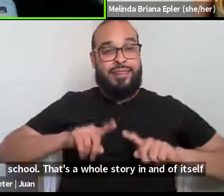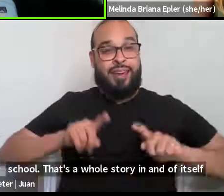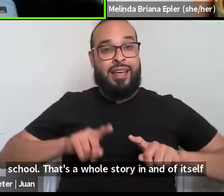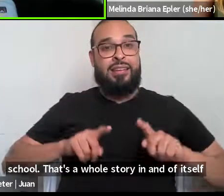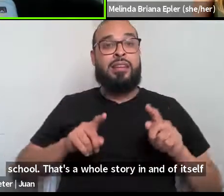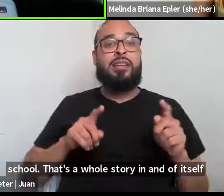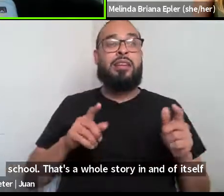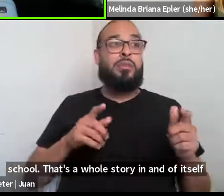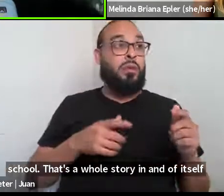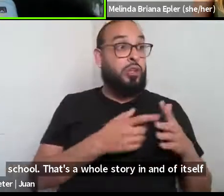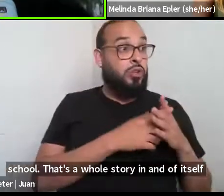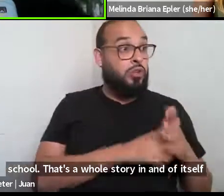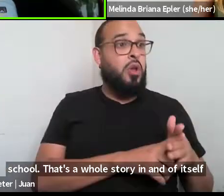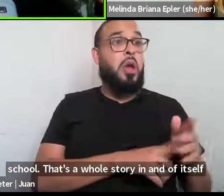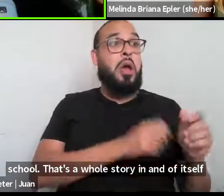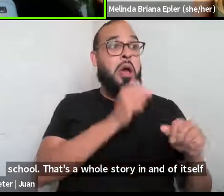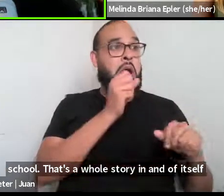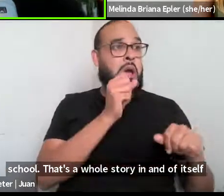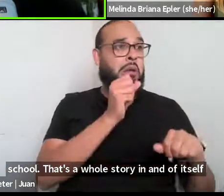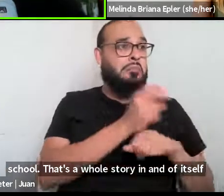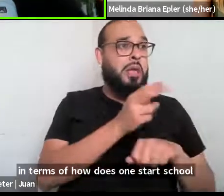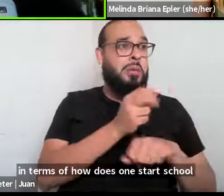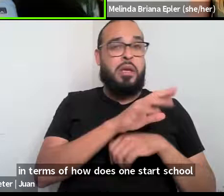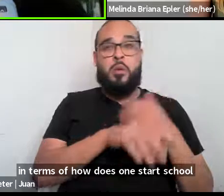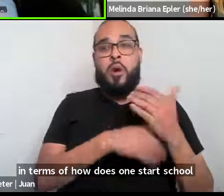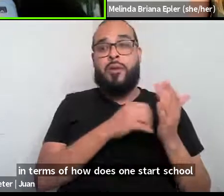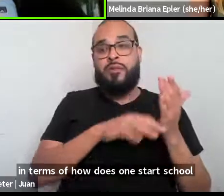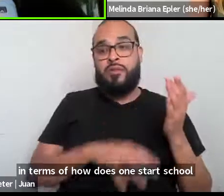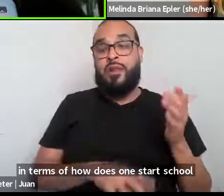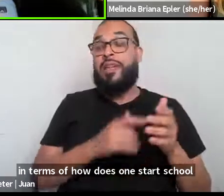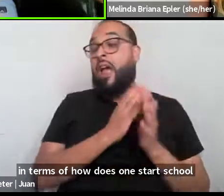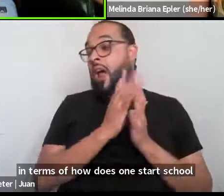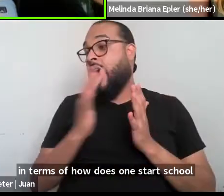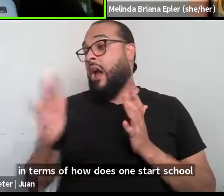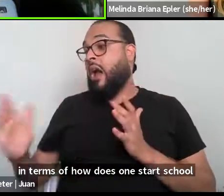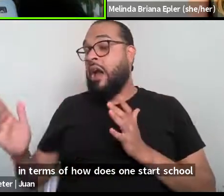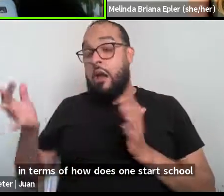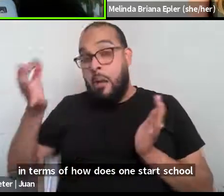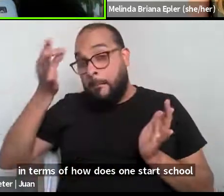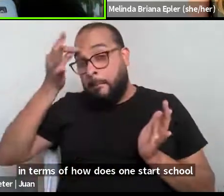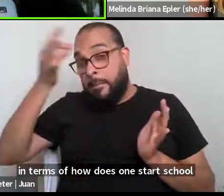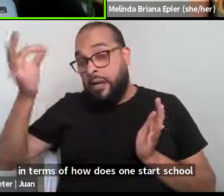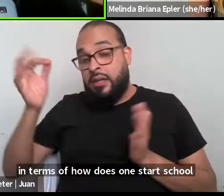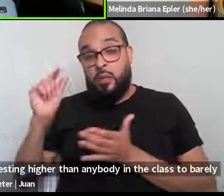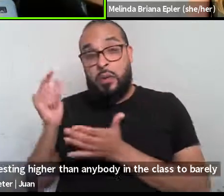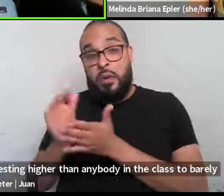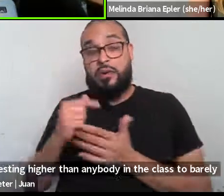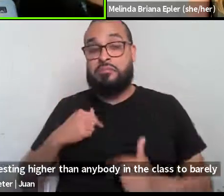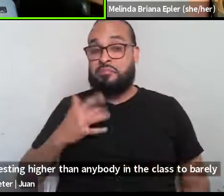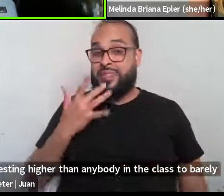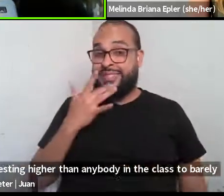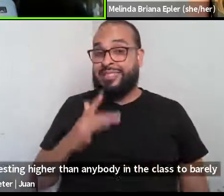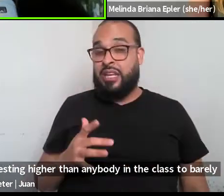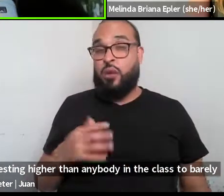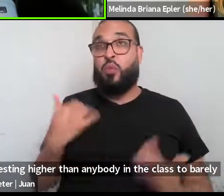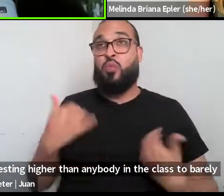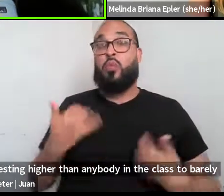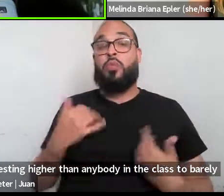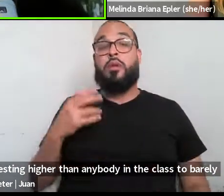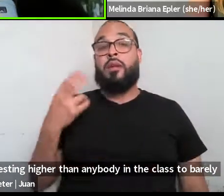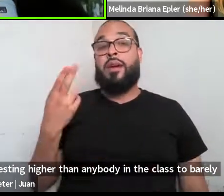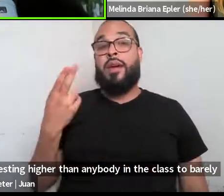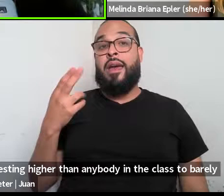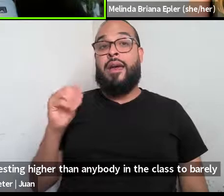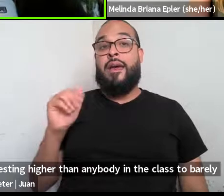anybody in the class to barely graduating. I was very, very, very fortunate because Hampton